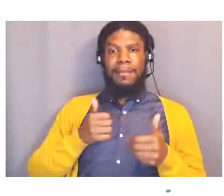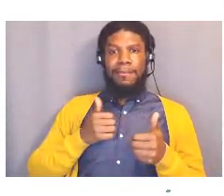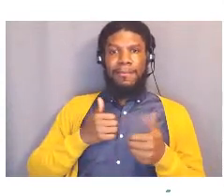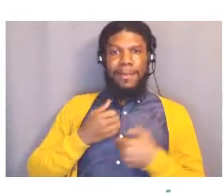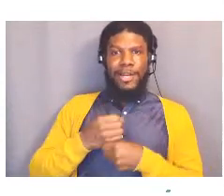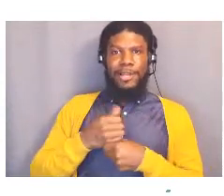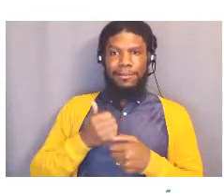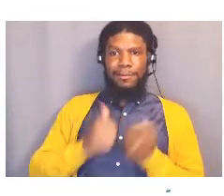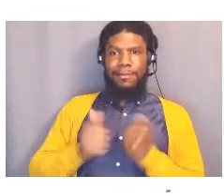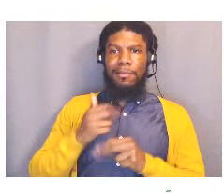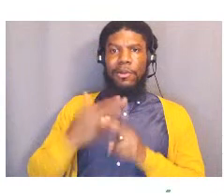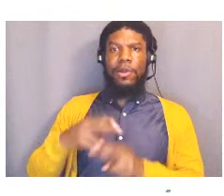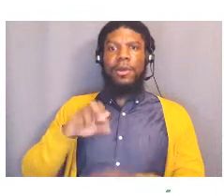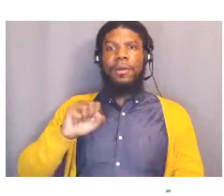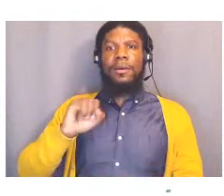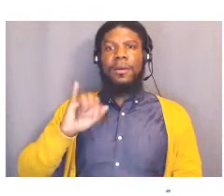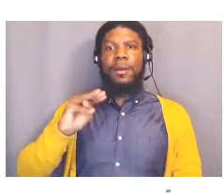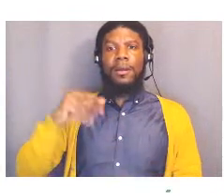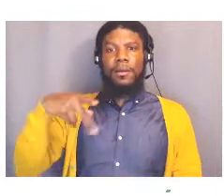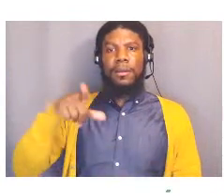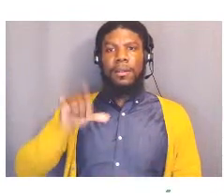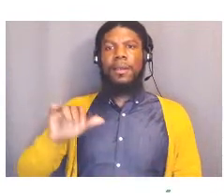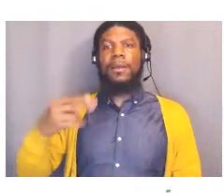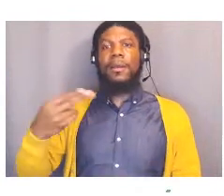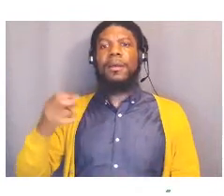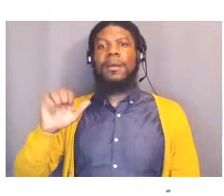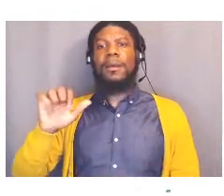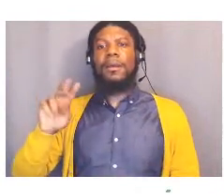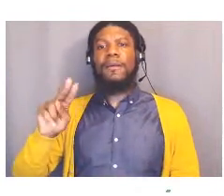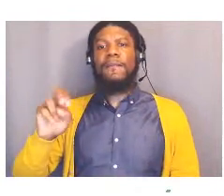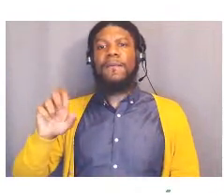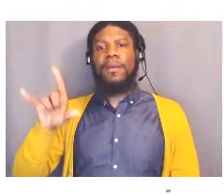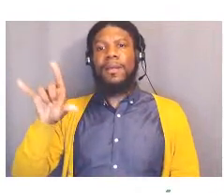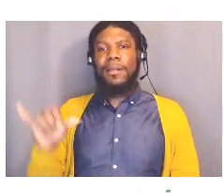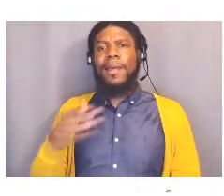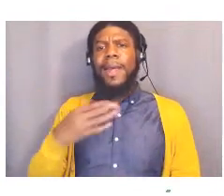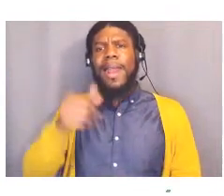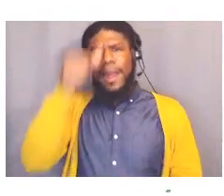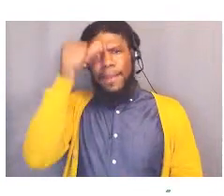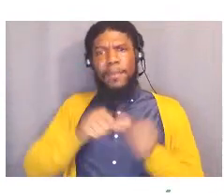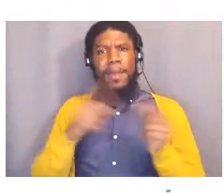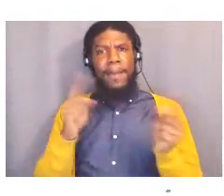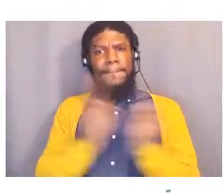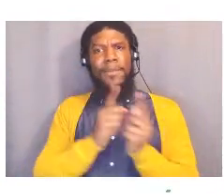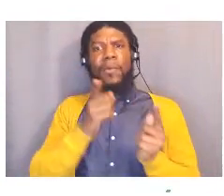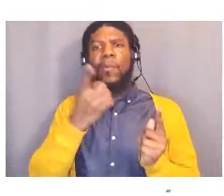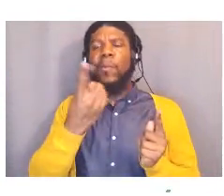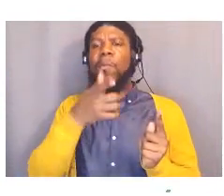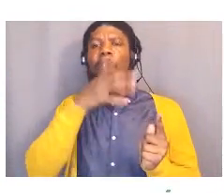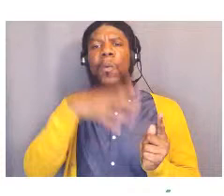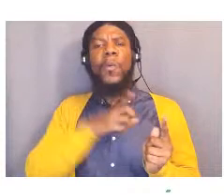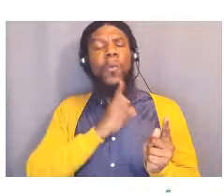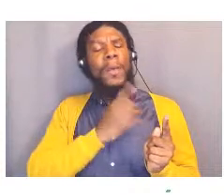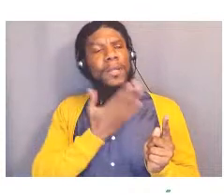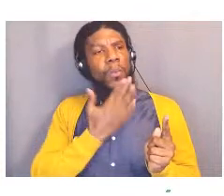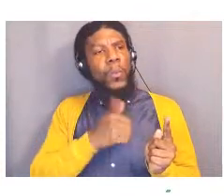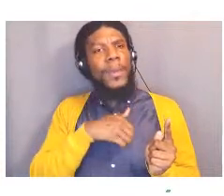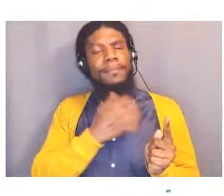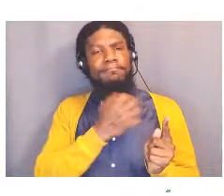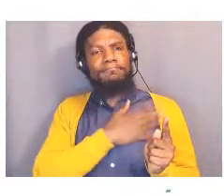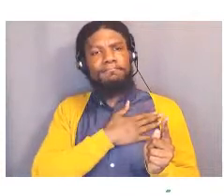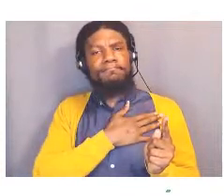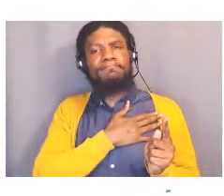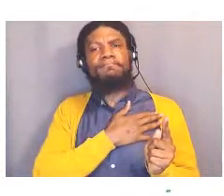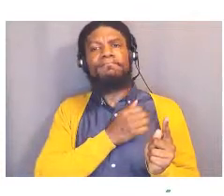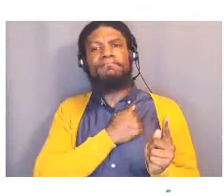Great production. And I also remember this lovely lady that I met there. She was, she was an